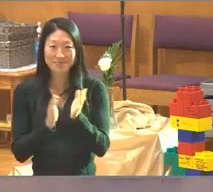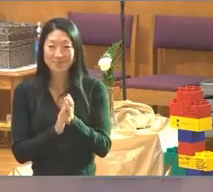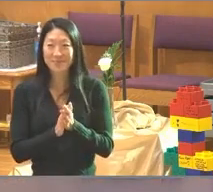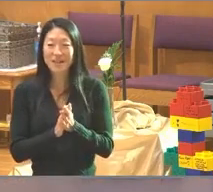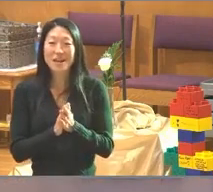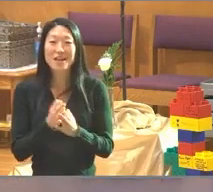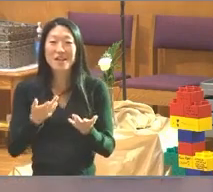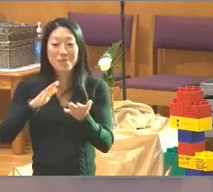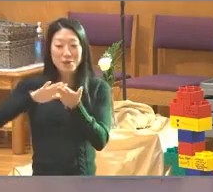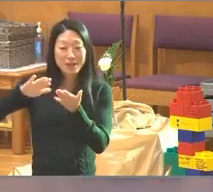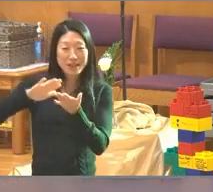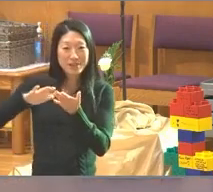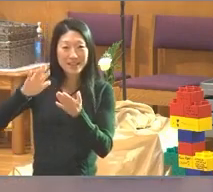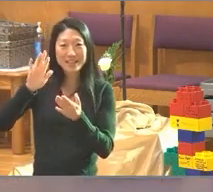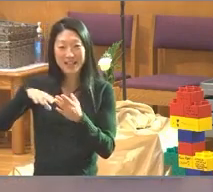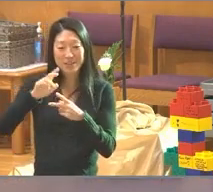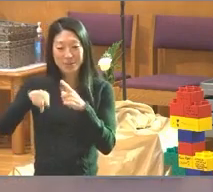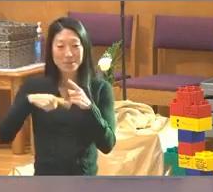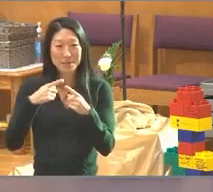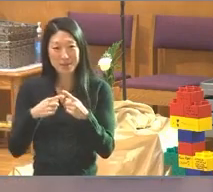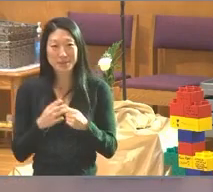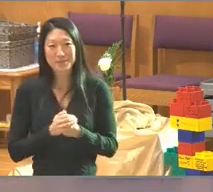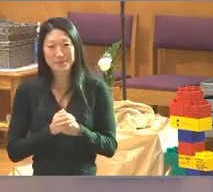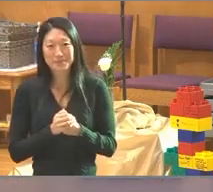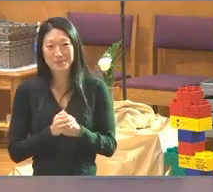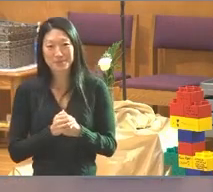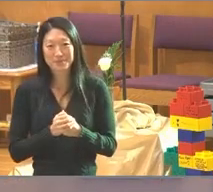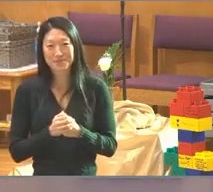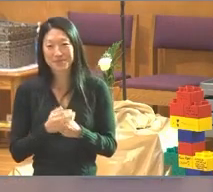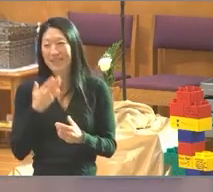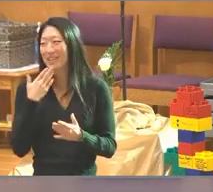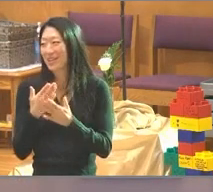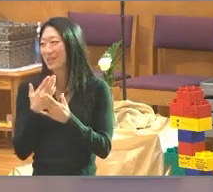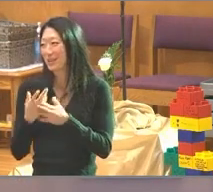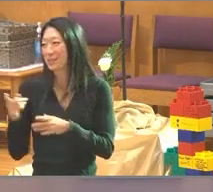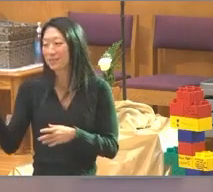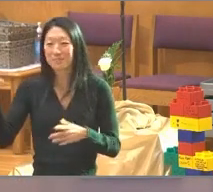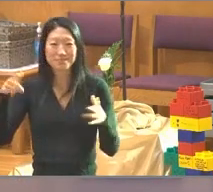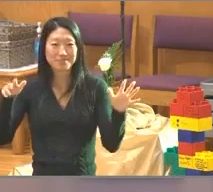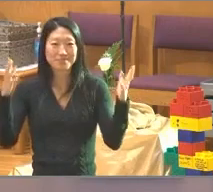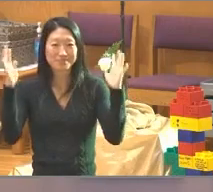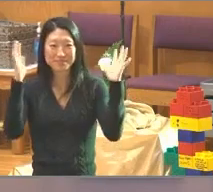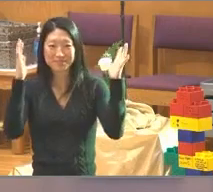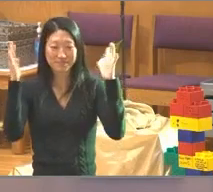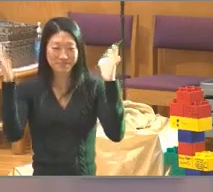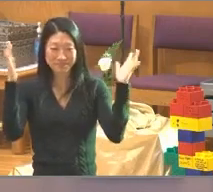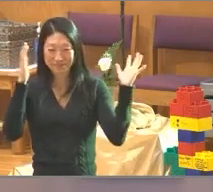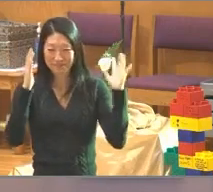Forgiveness is what it's all about. Thanks be to God.